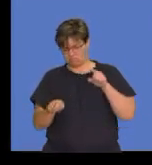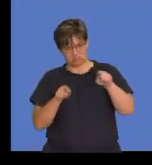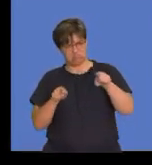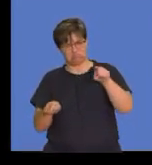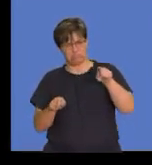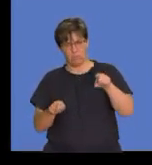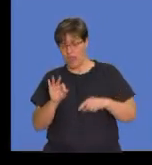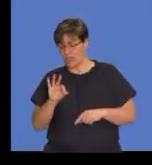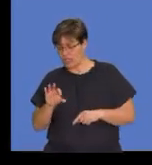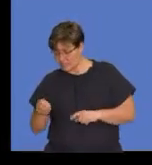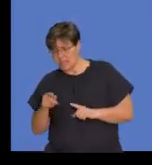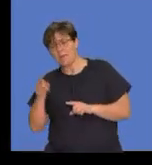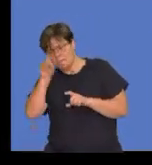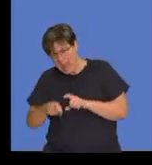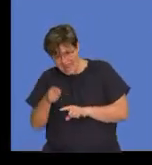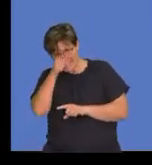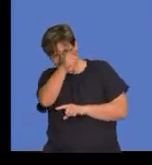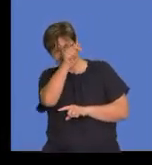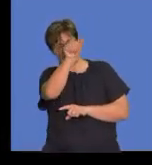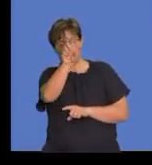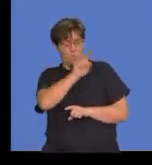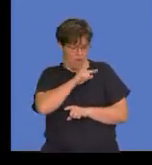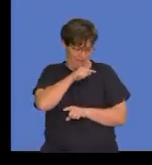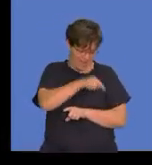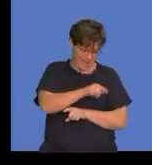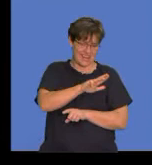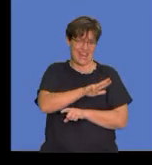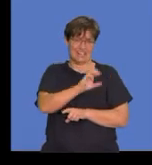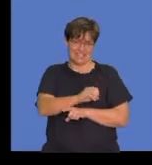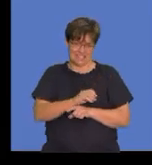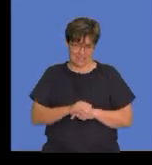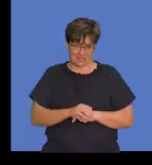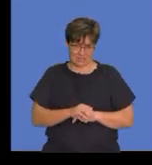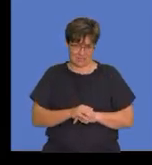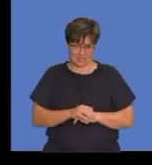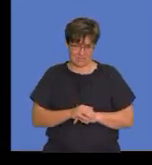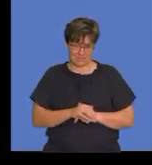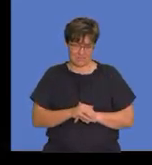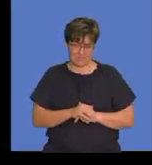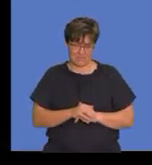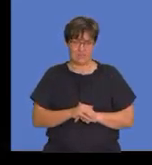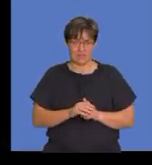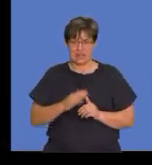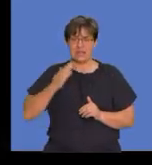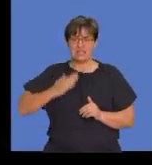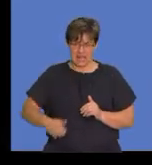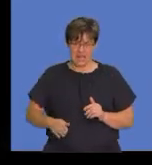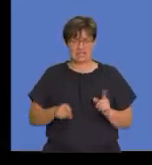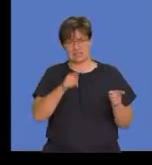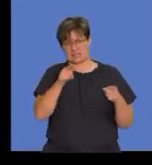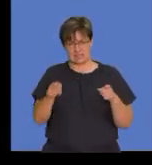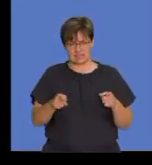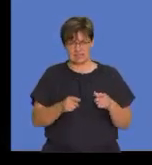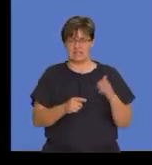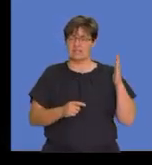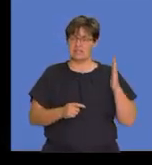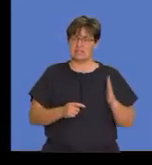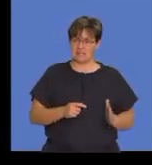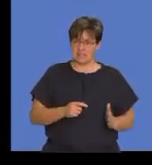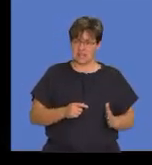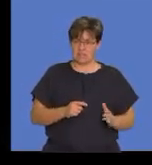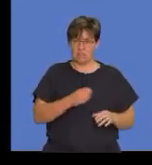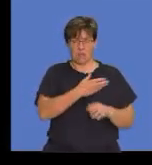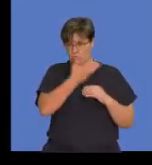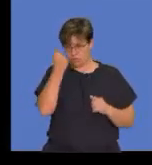I meant. You can see the 60 degrees there, there's 30 degrees, and my sides accordingly. One side that